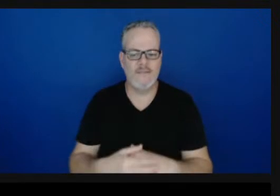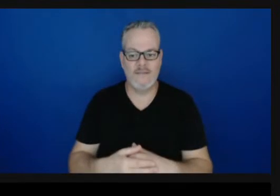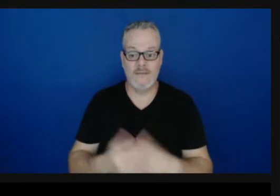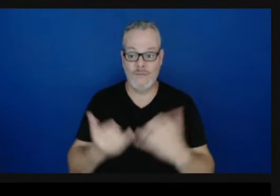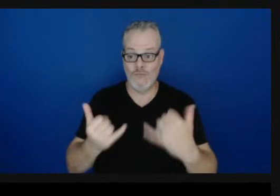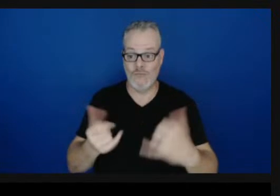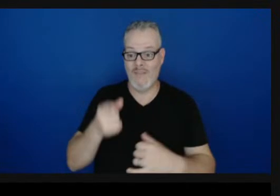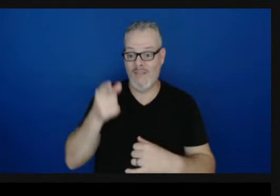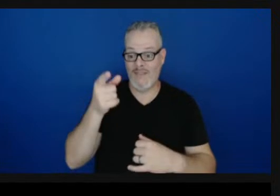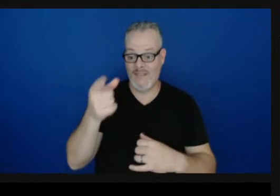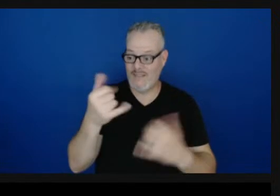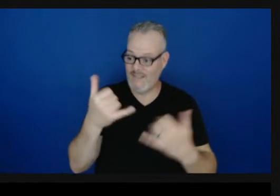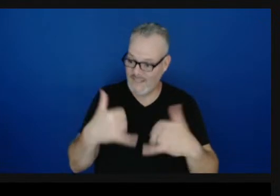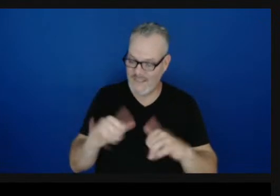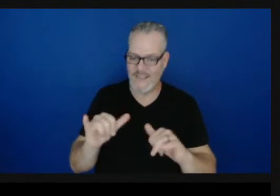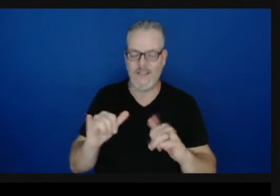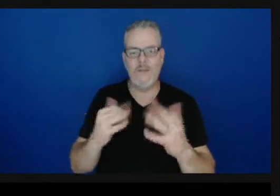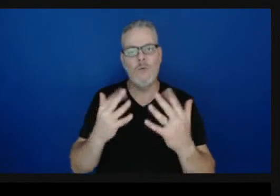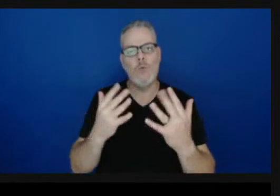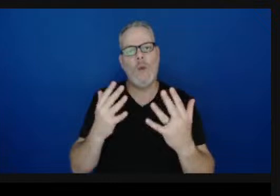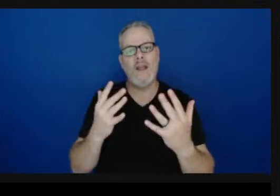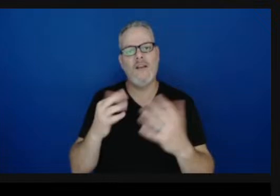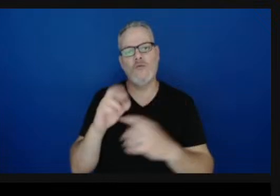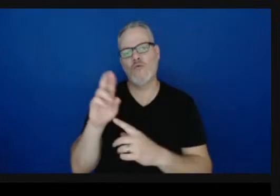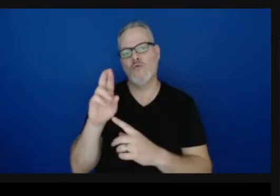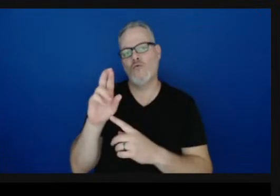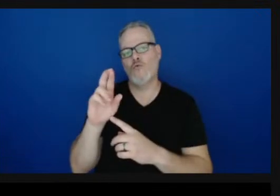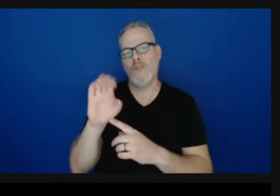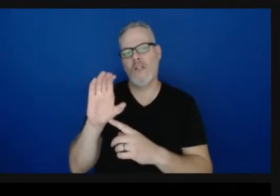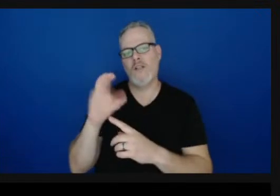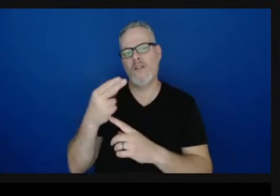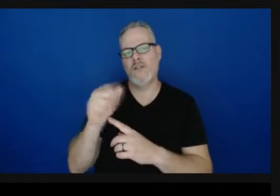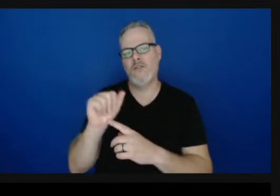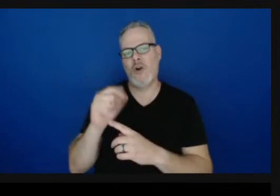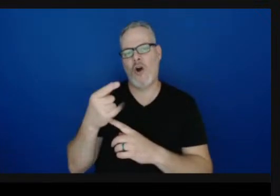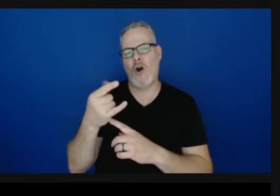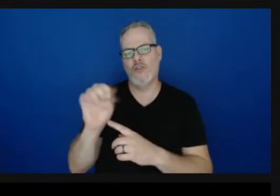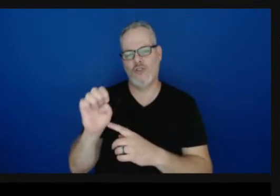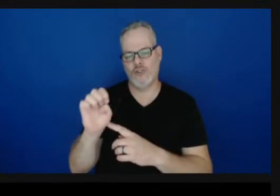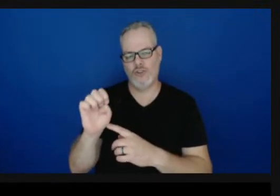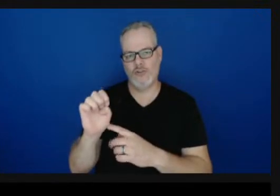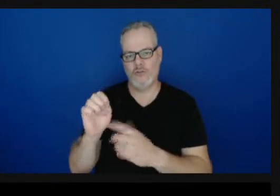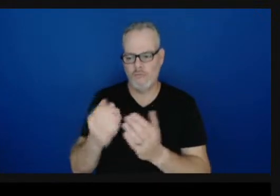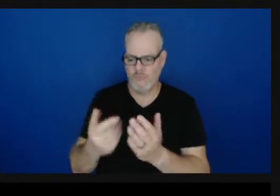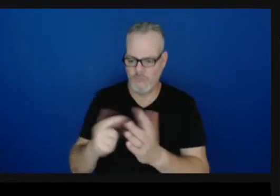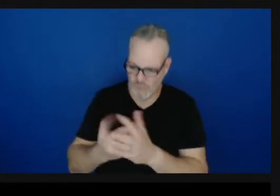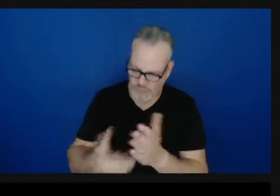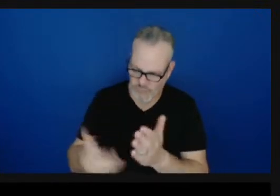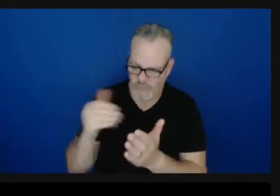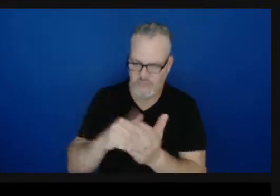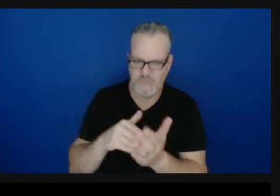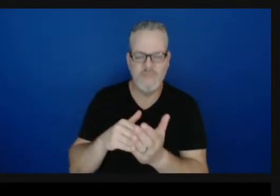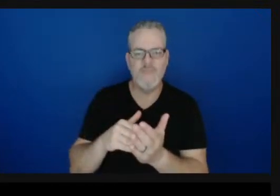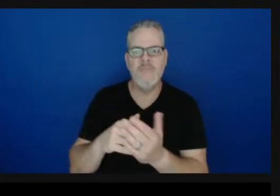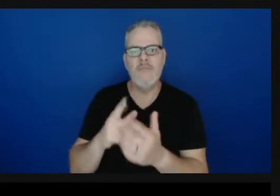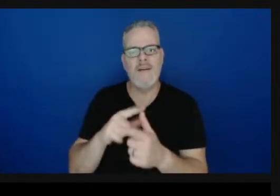in these recharge phases. So we have nothing to do except wait further and see what happens next.